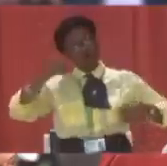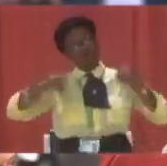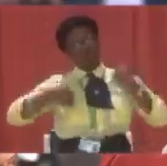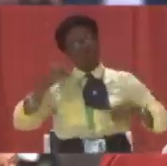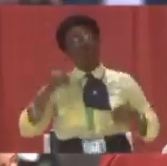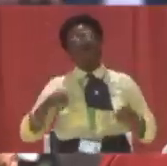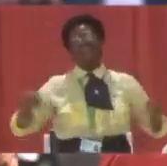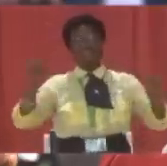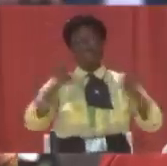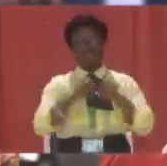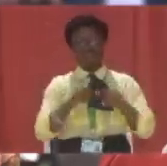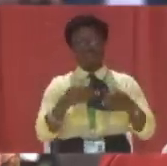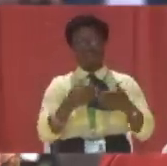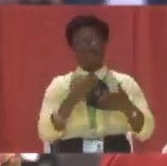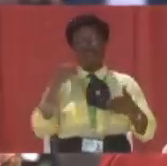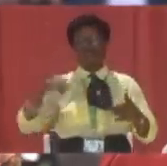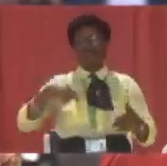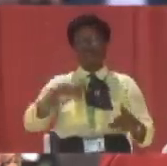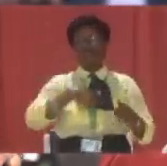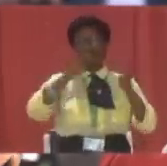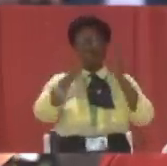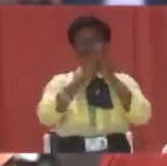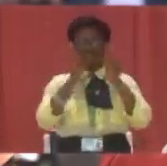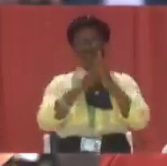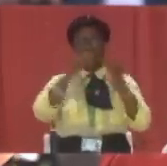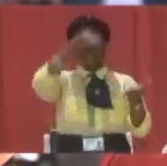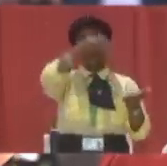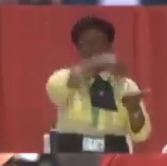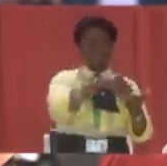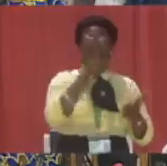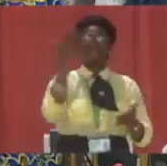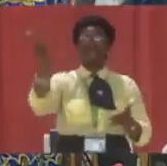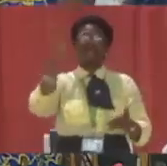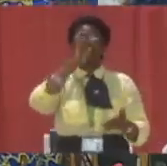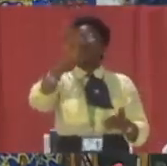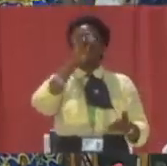Even before we meet again, there'll be open doors for you.